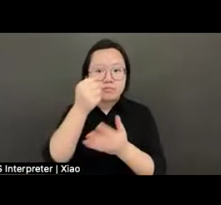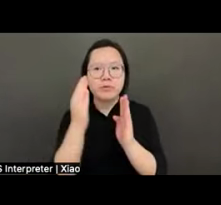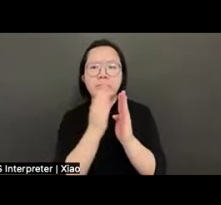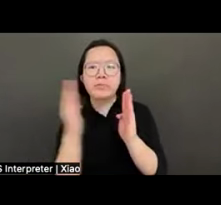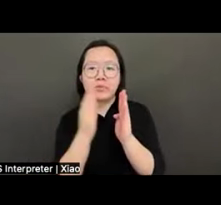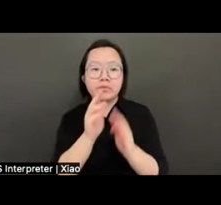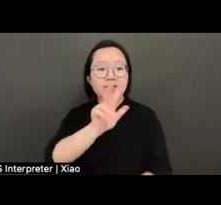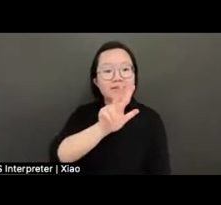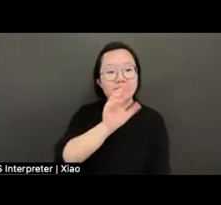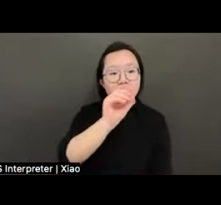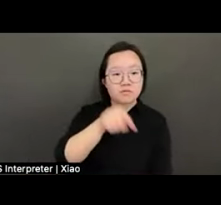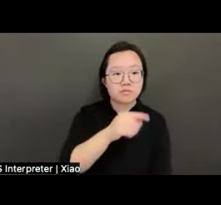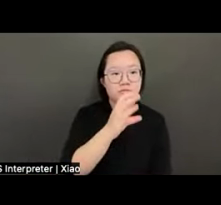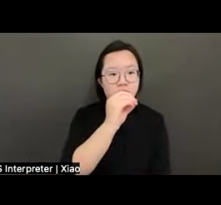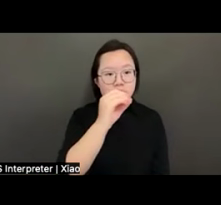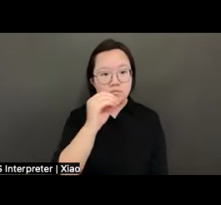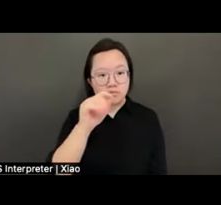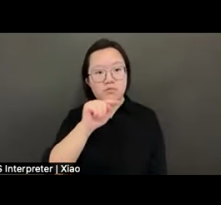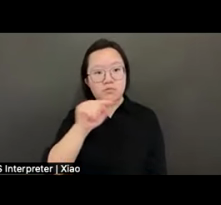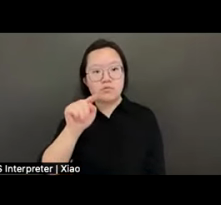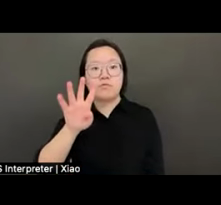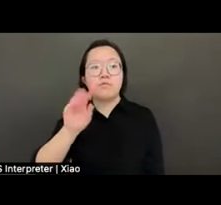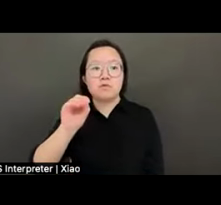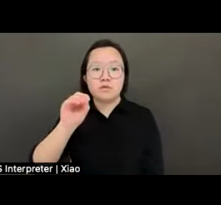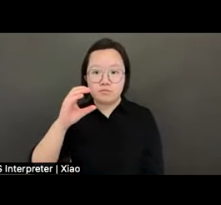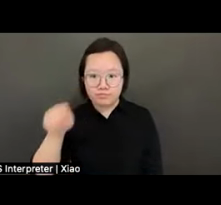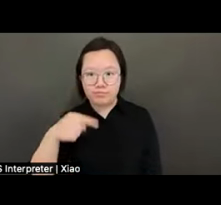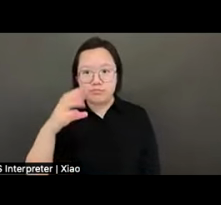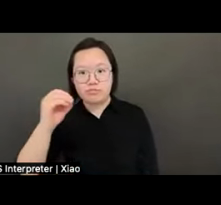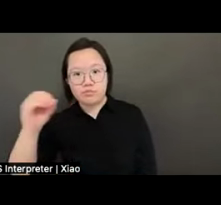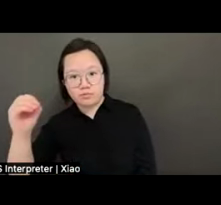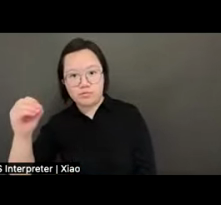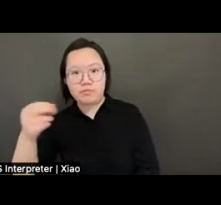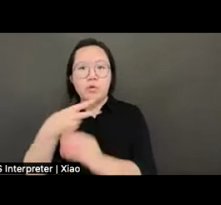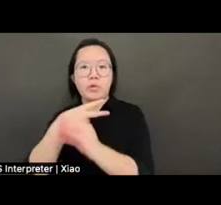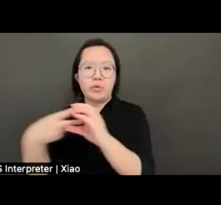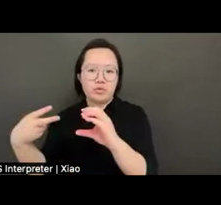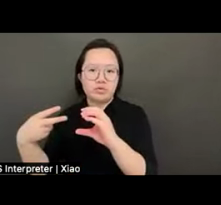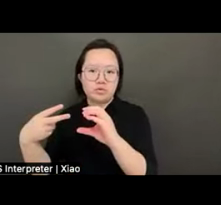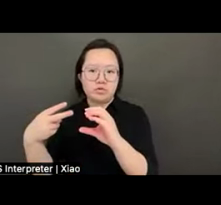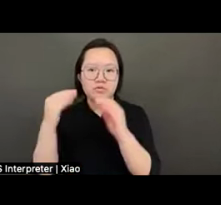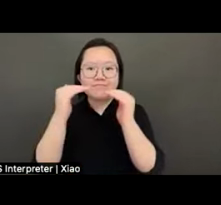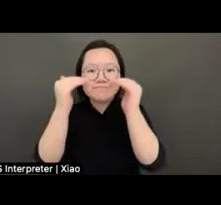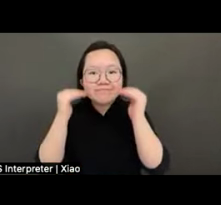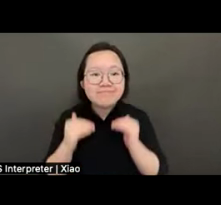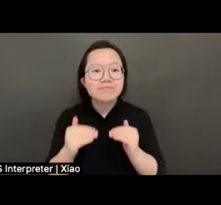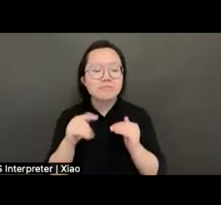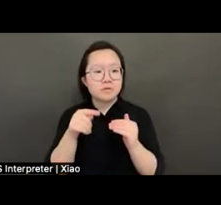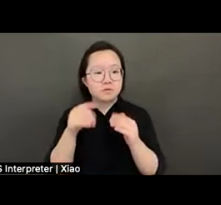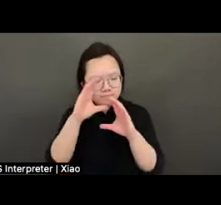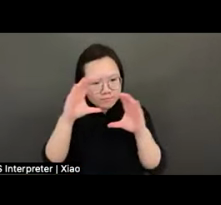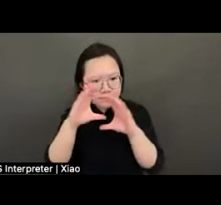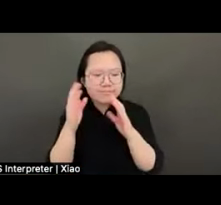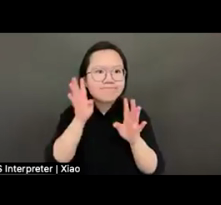amongst youth and entrepreneurship opportunities, and those grants are of 50,000 euros. Restless Development is